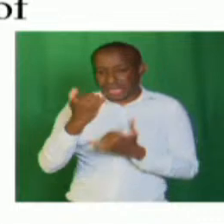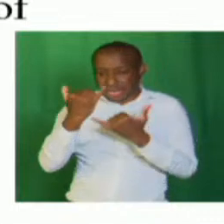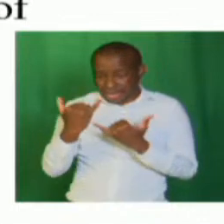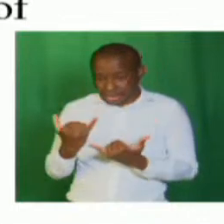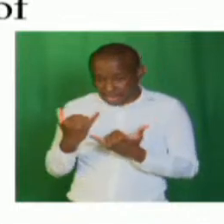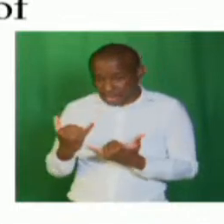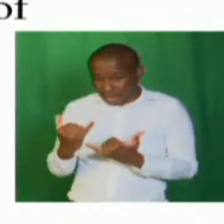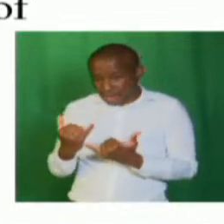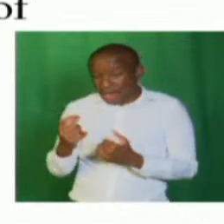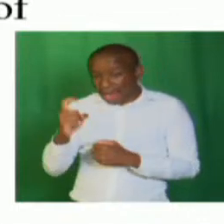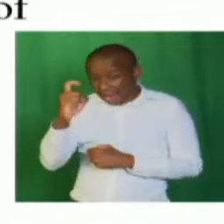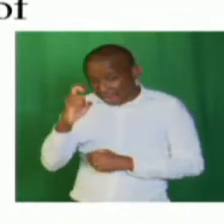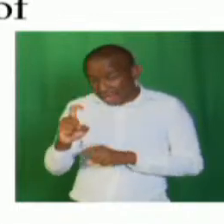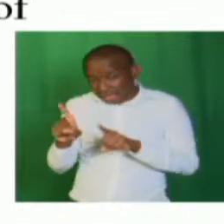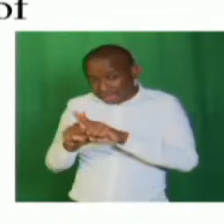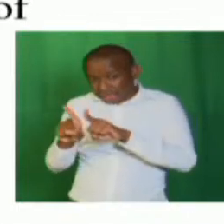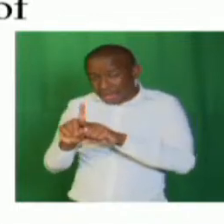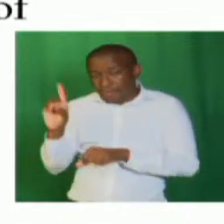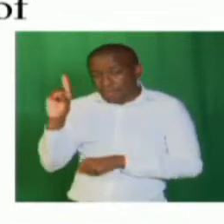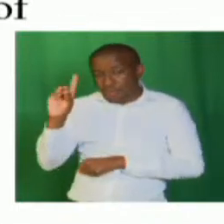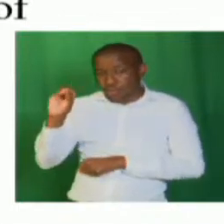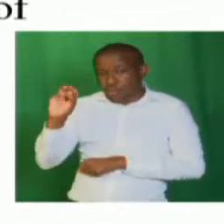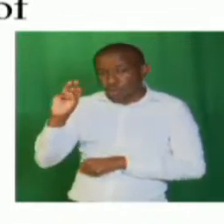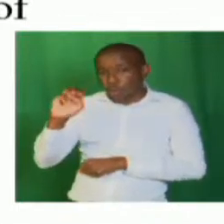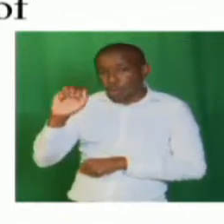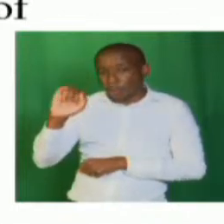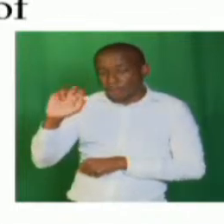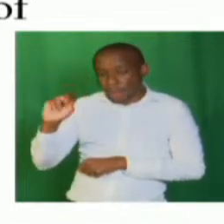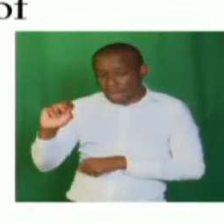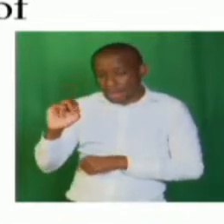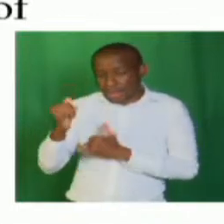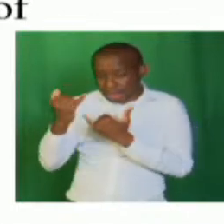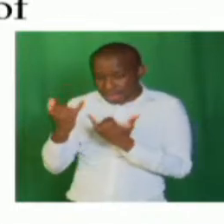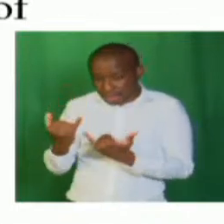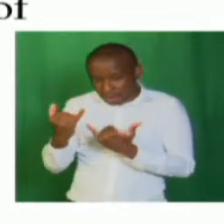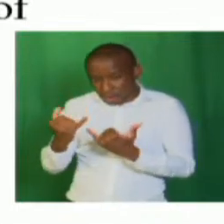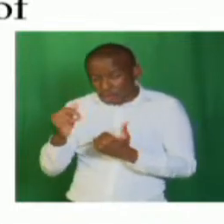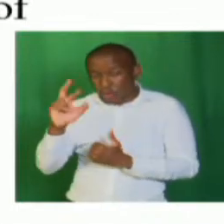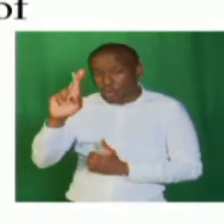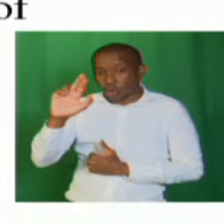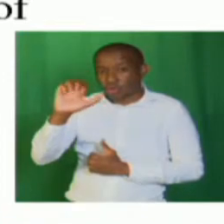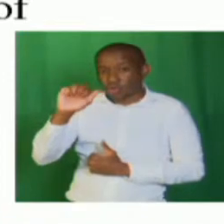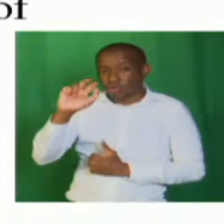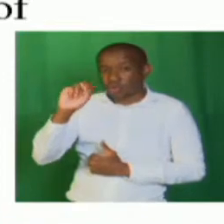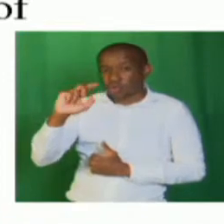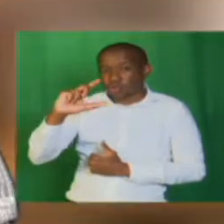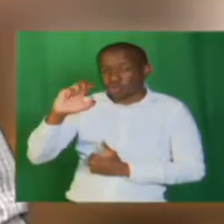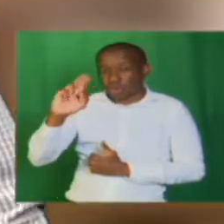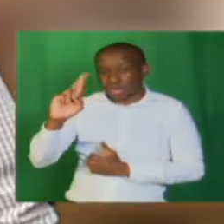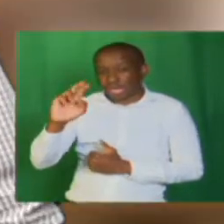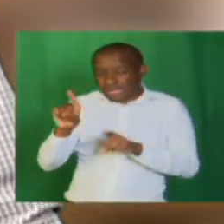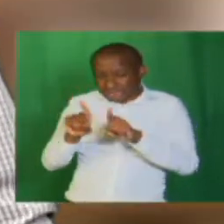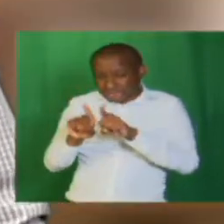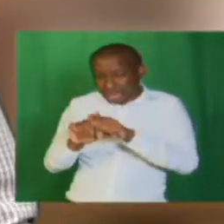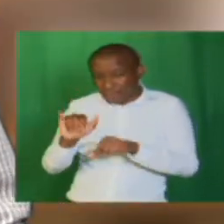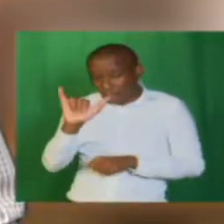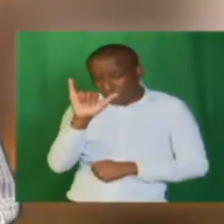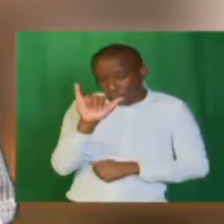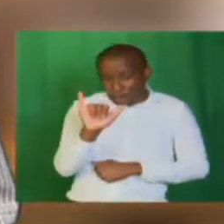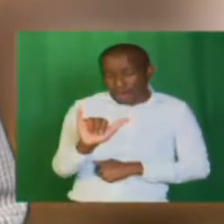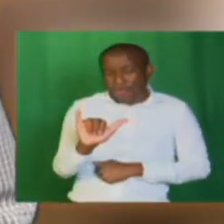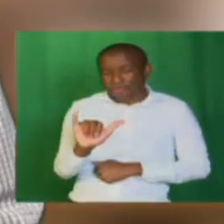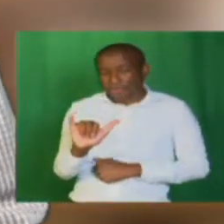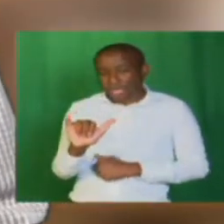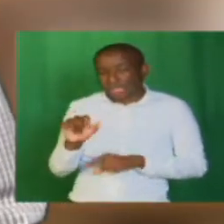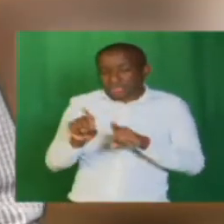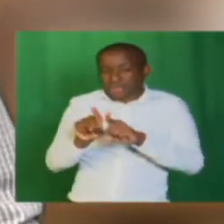we also call them x values or input values. And then range, these are the set of y values or